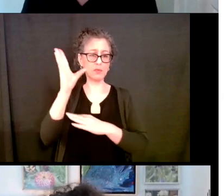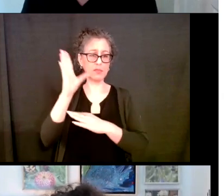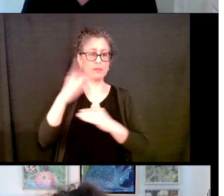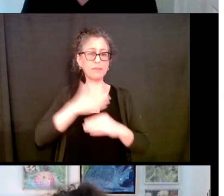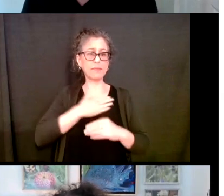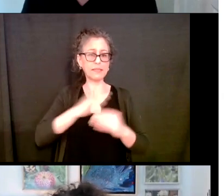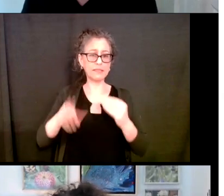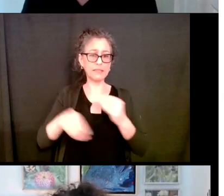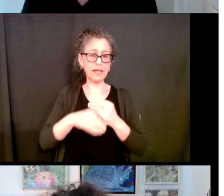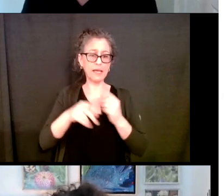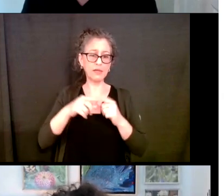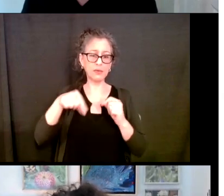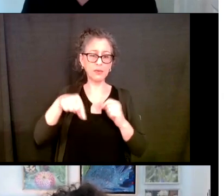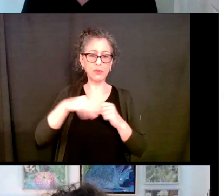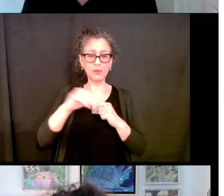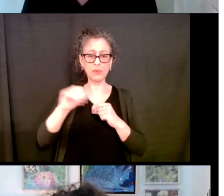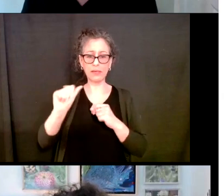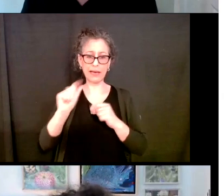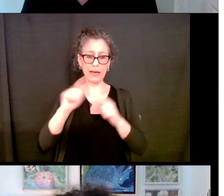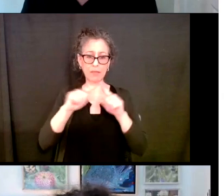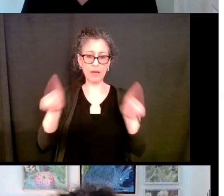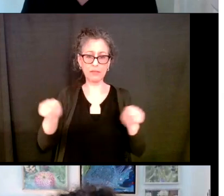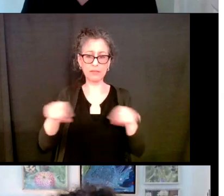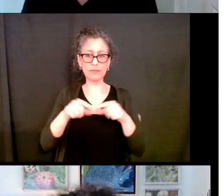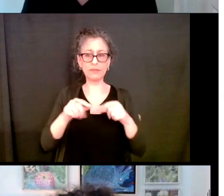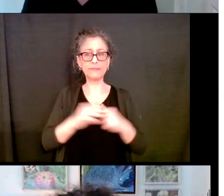the Q&A box.